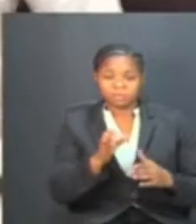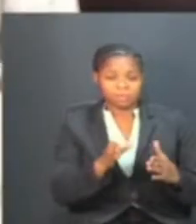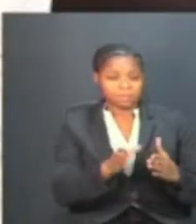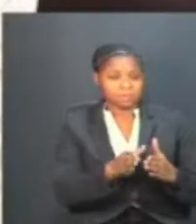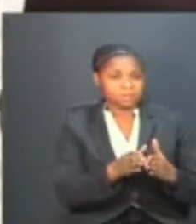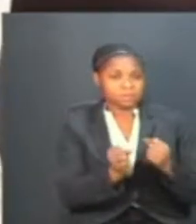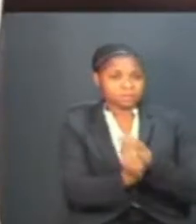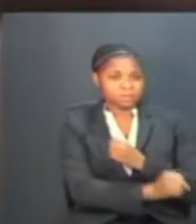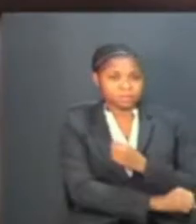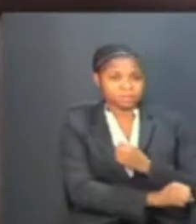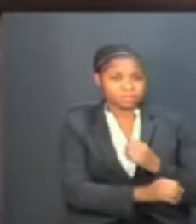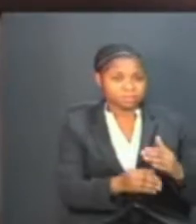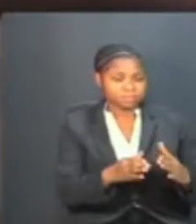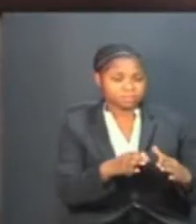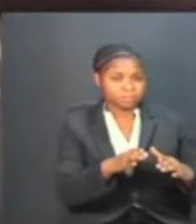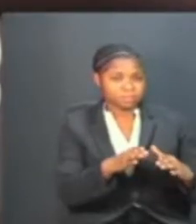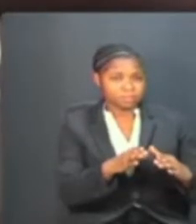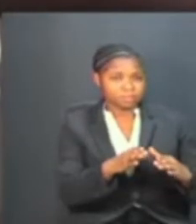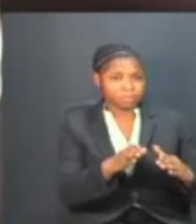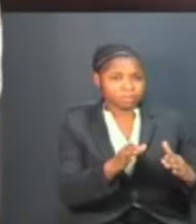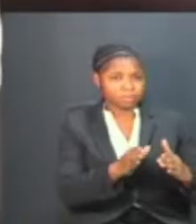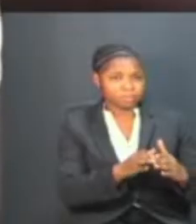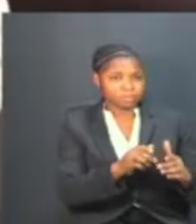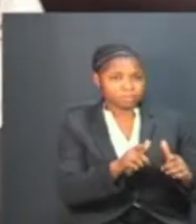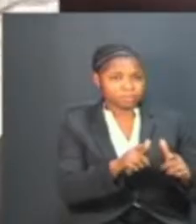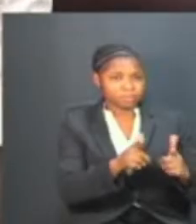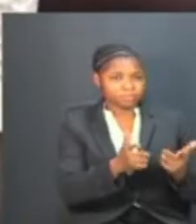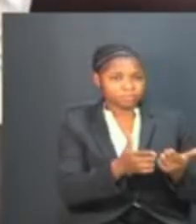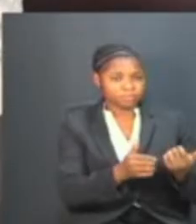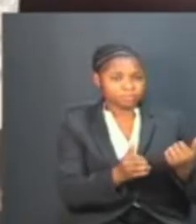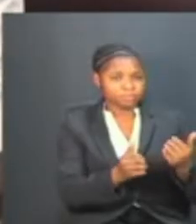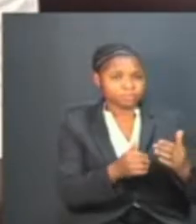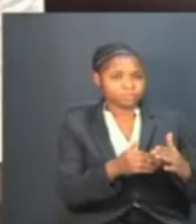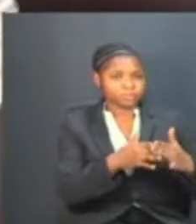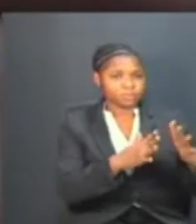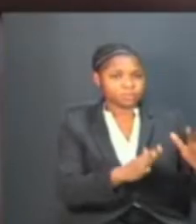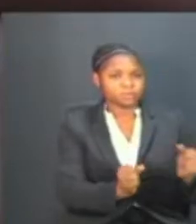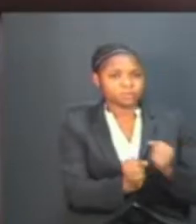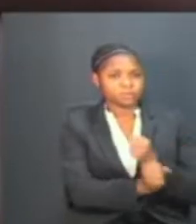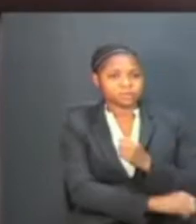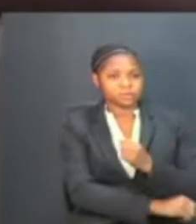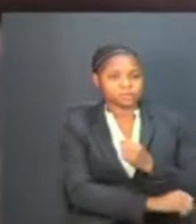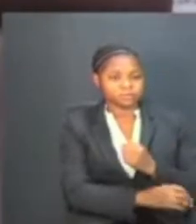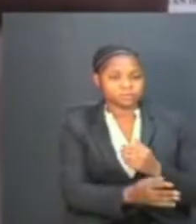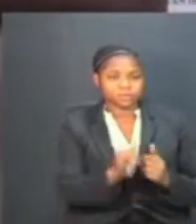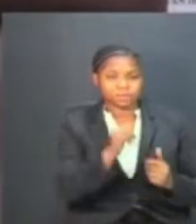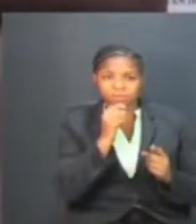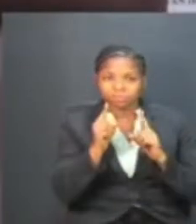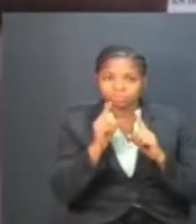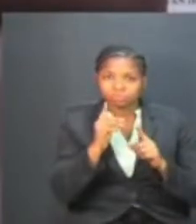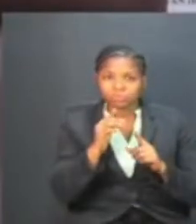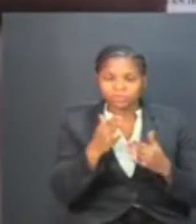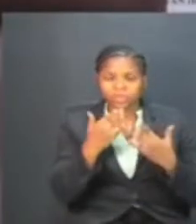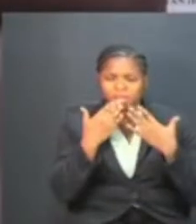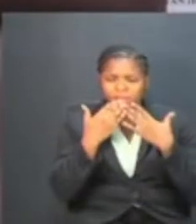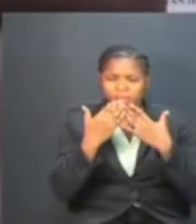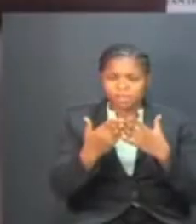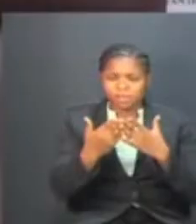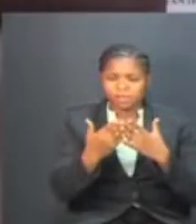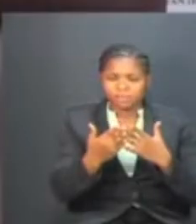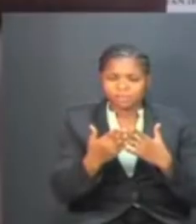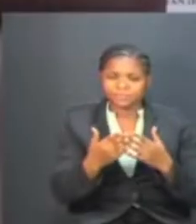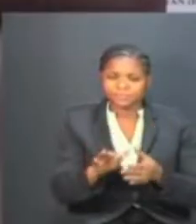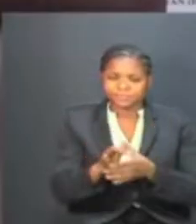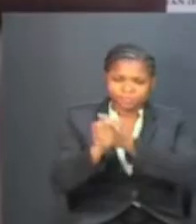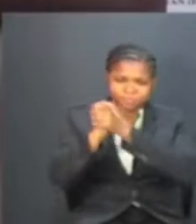Very well. You Mr. have the Speaker, floor. thank you. And let me also commend the maker of the